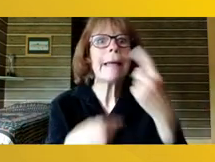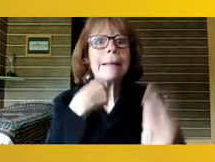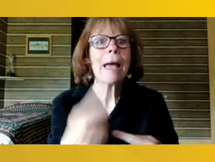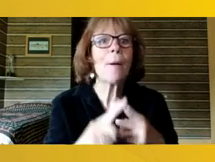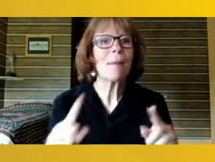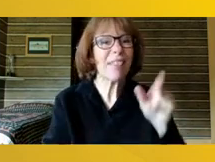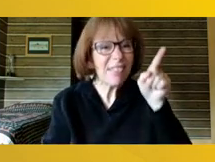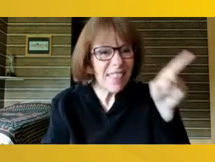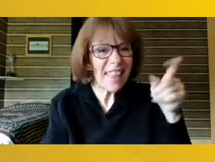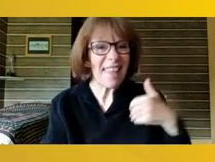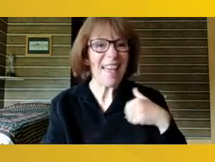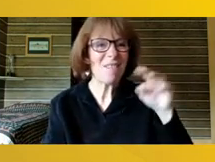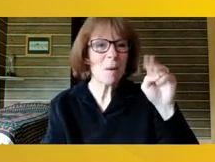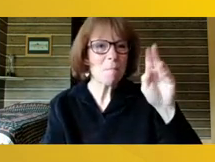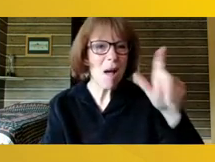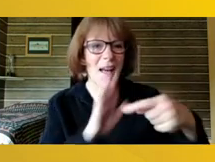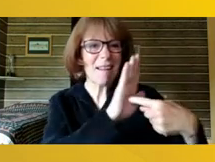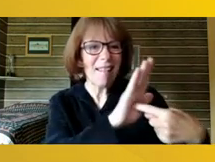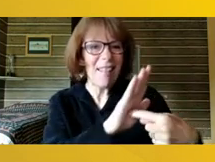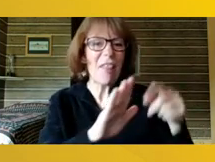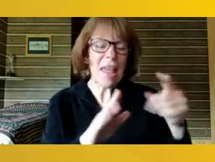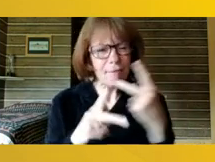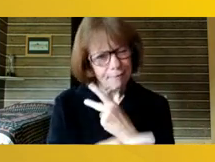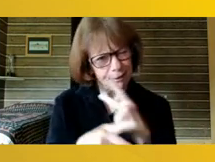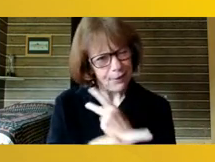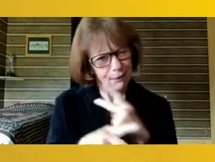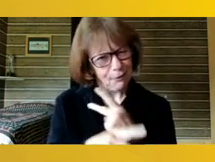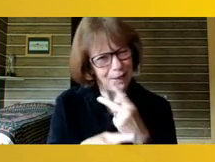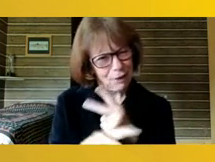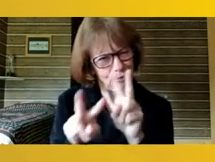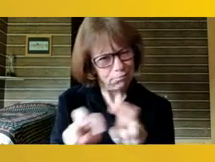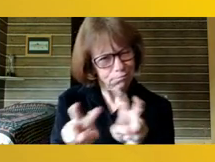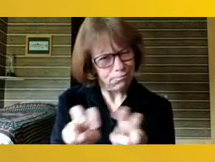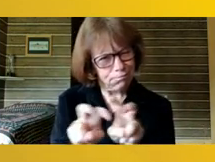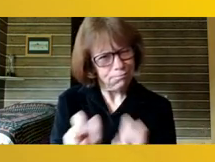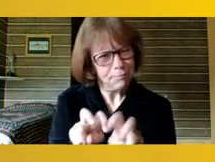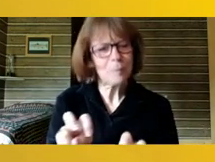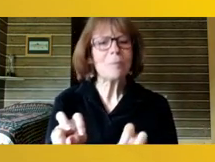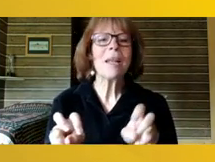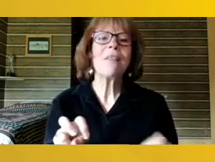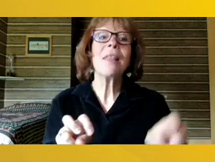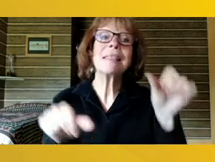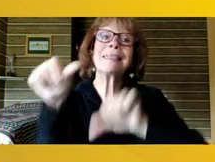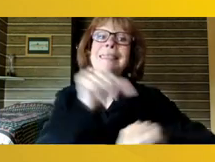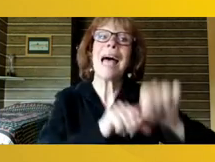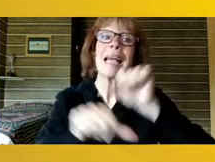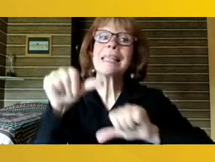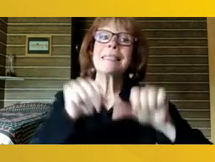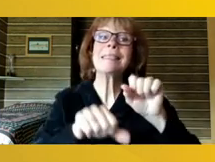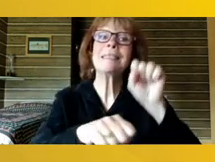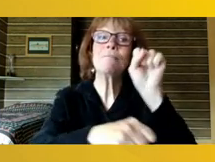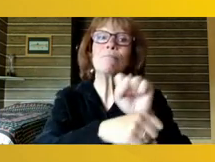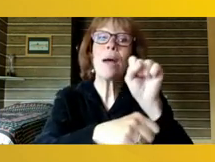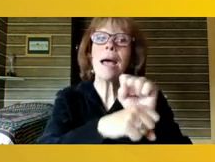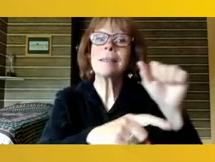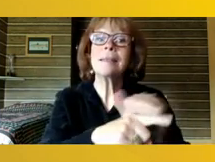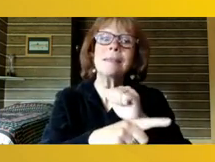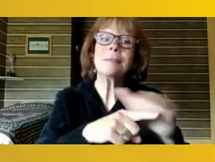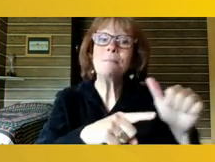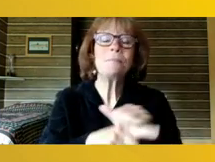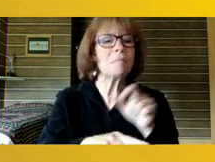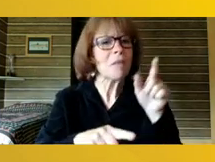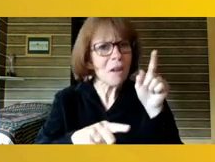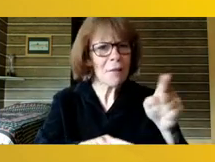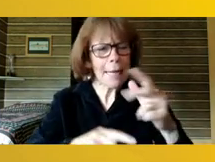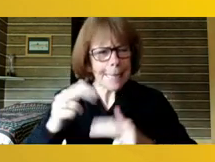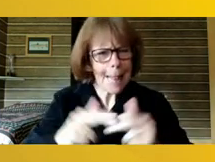problem. So this is another example of students using one of those science practices. They're constructing a claim